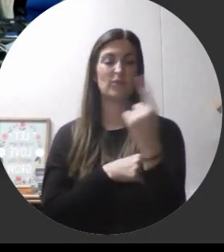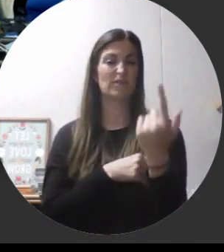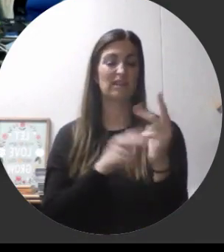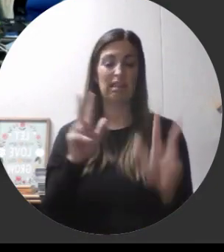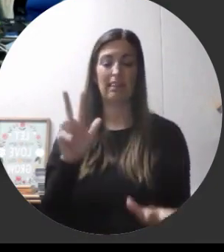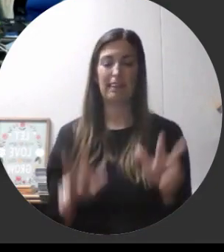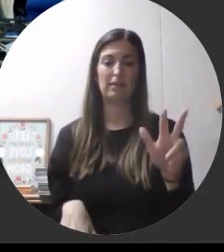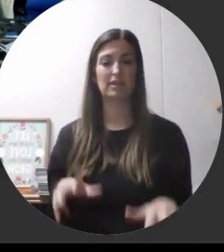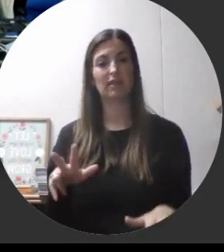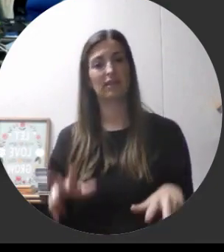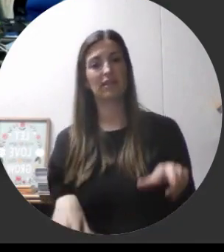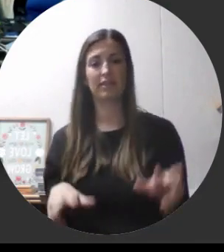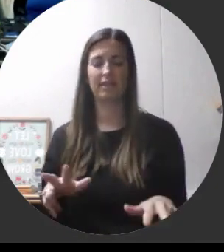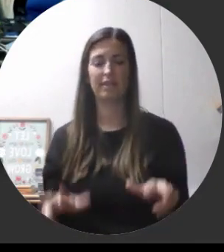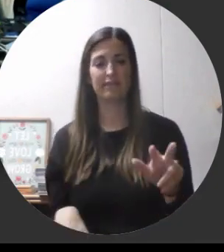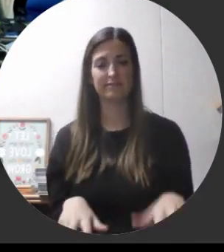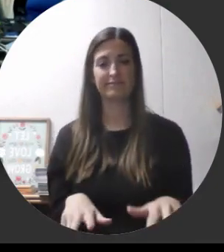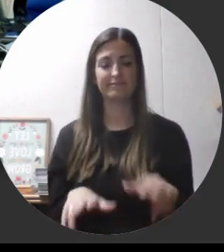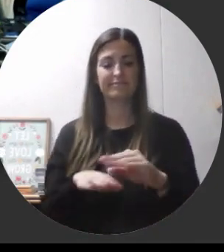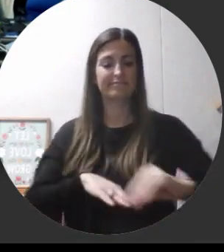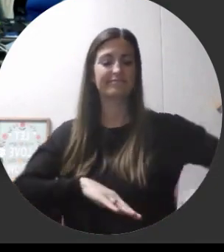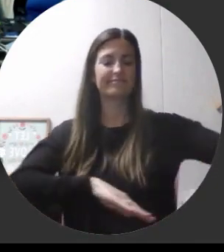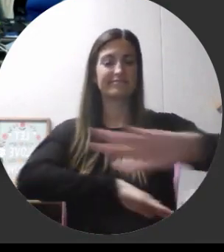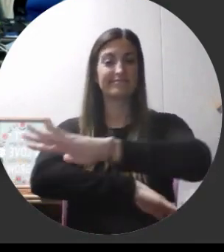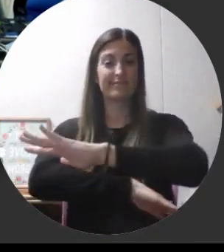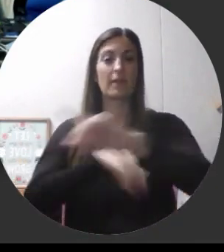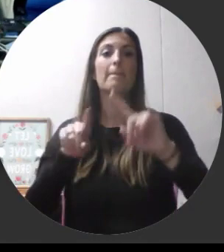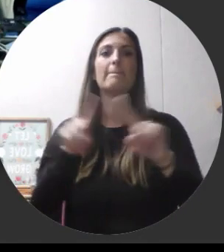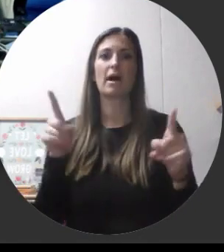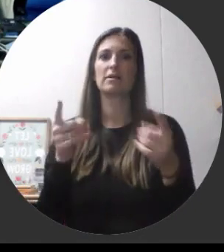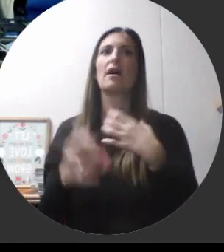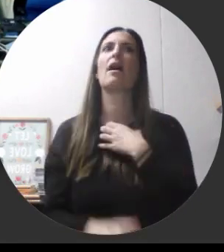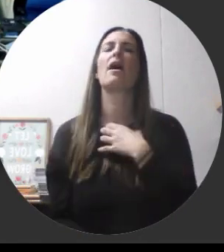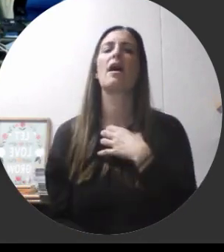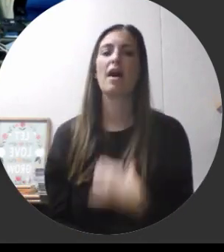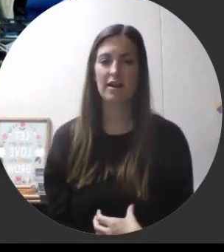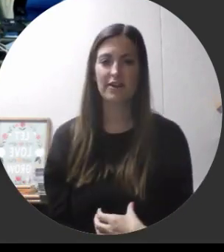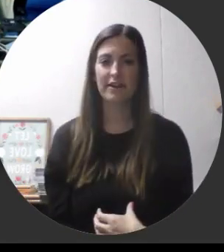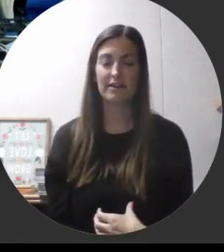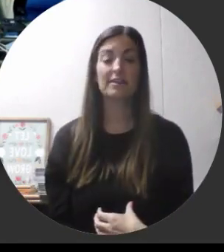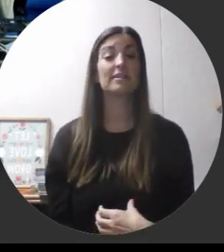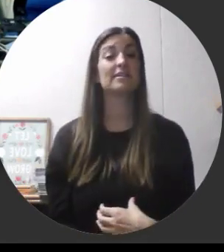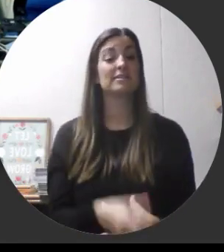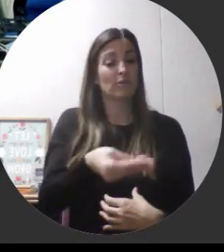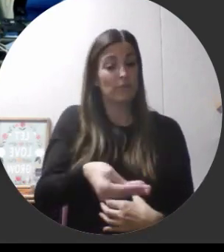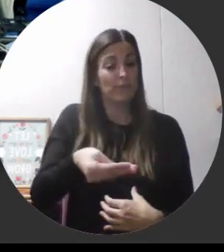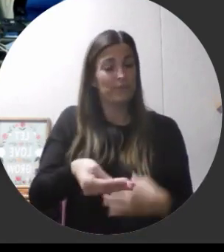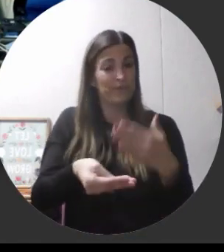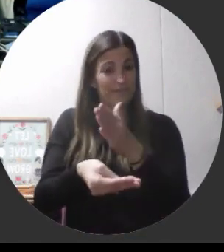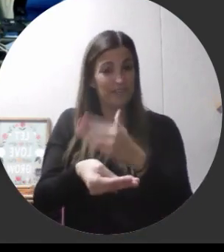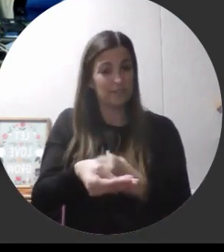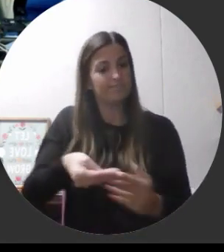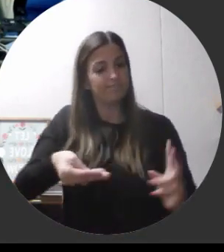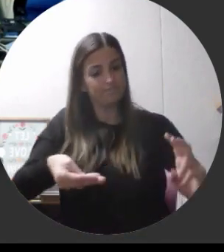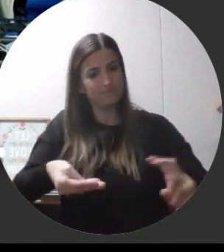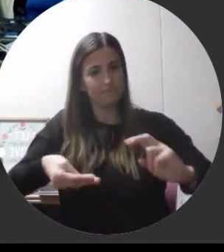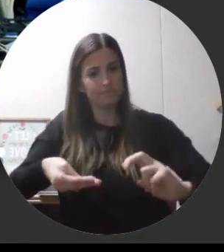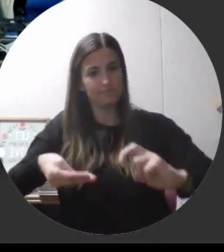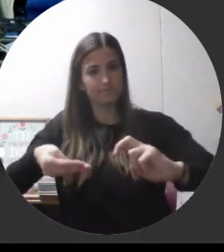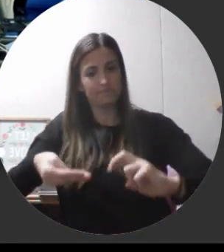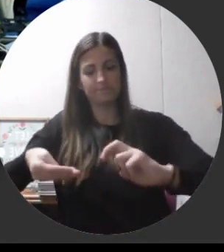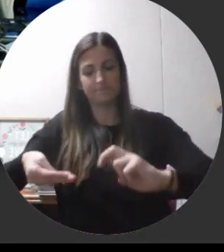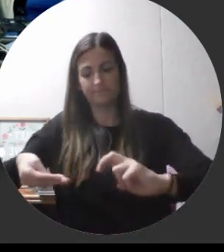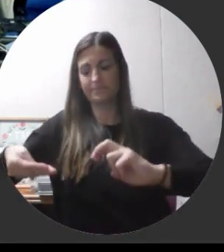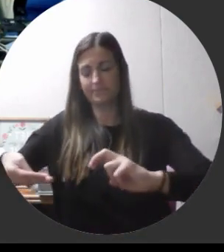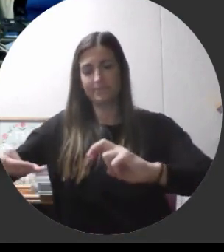and sluggishness on land. But driven by his hunger, he followed Kirsty and her herring slowly, oh so slowly, inching along